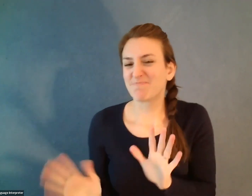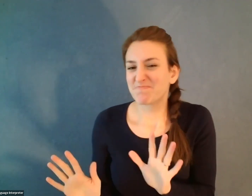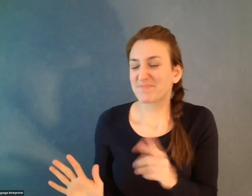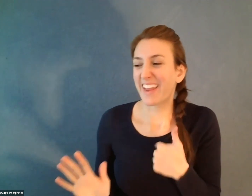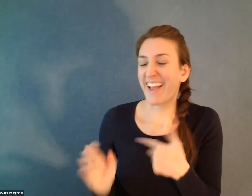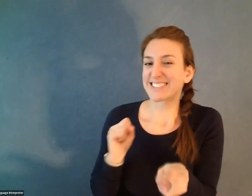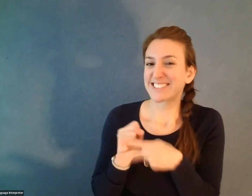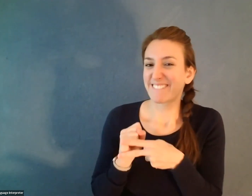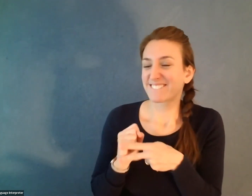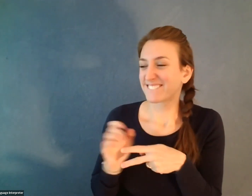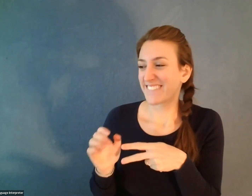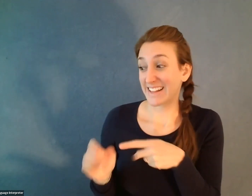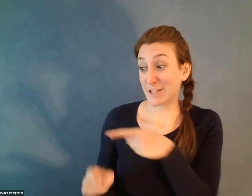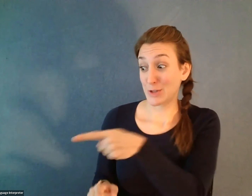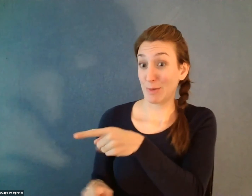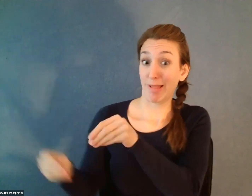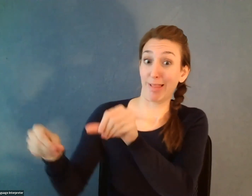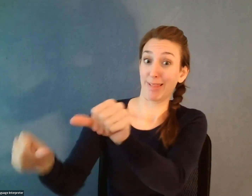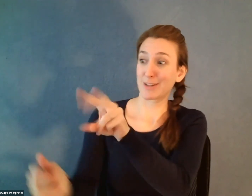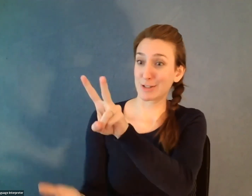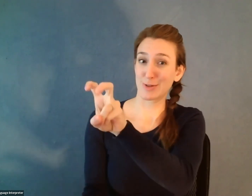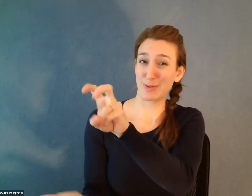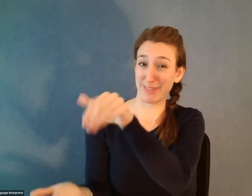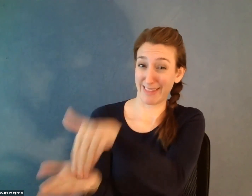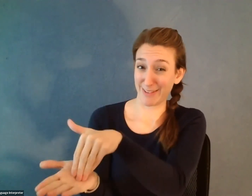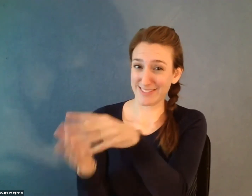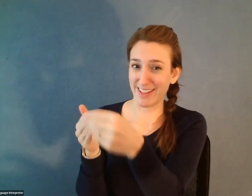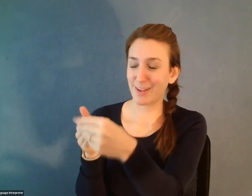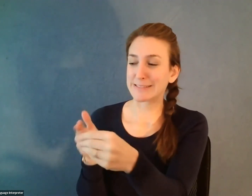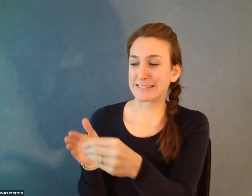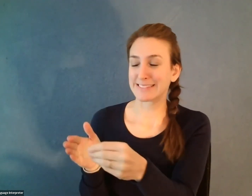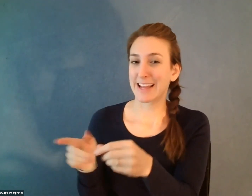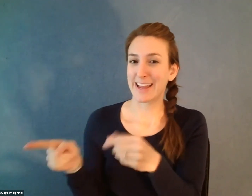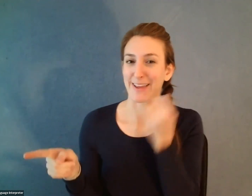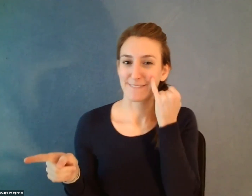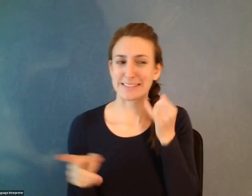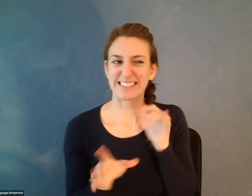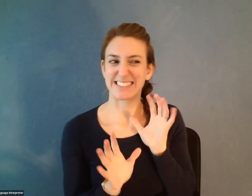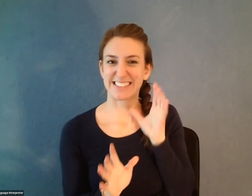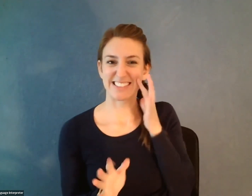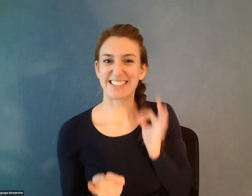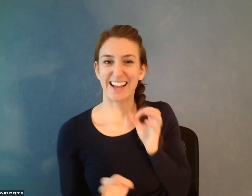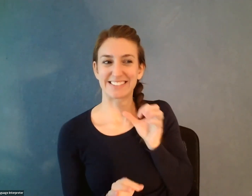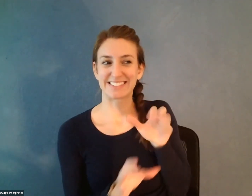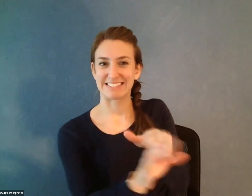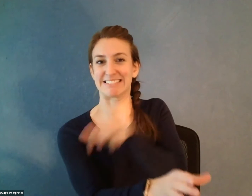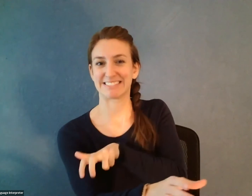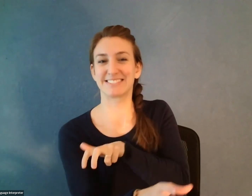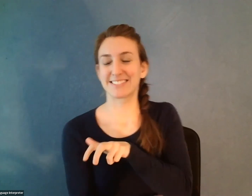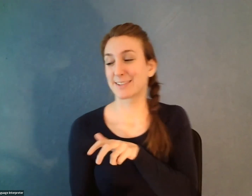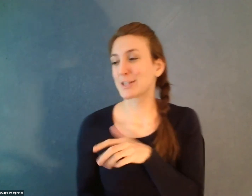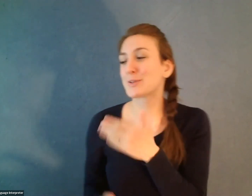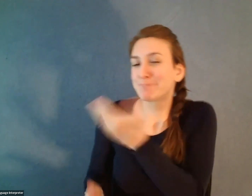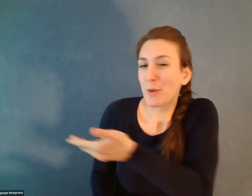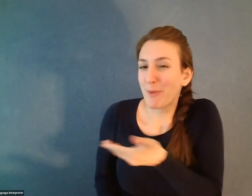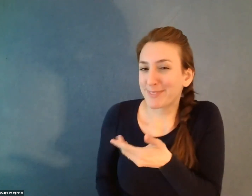at the very least. Amanda, how about for you? What systemic barriers have you seen? I know as a mom and